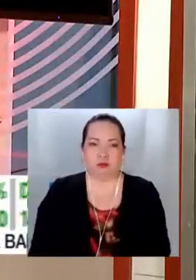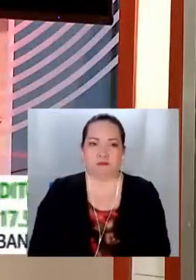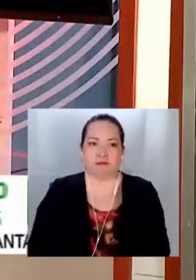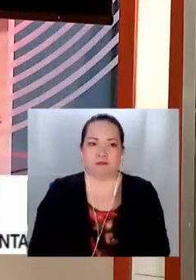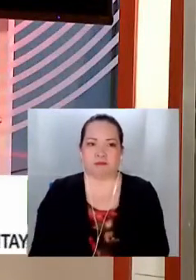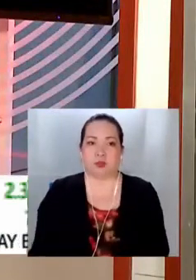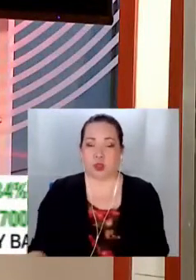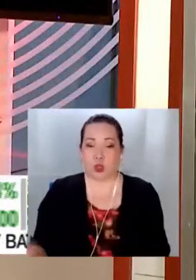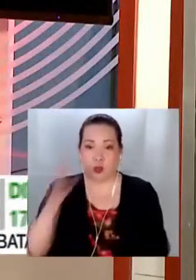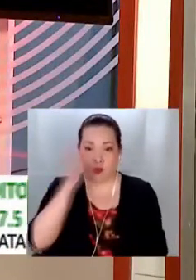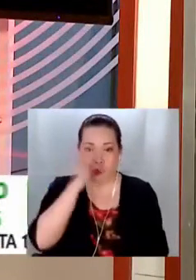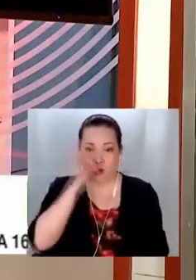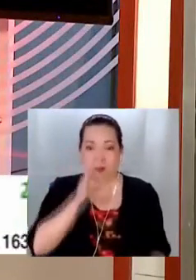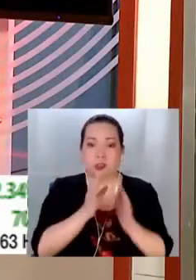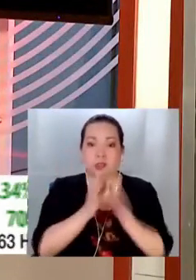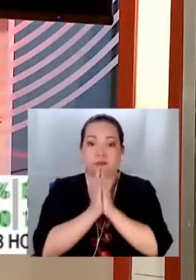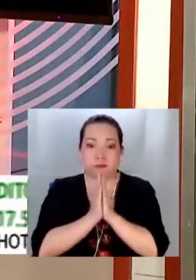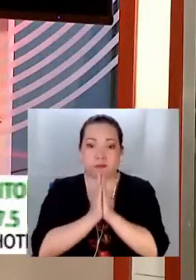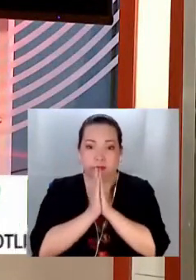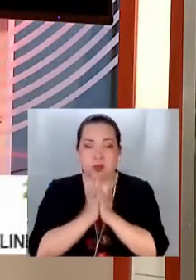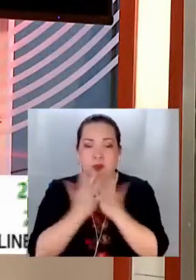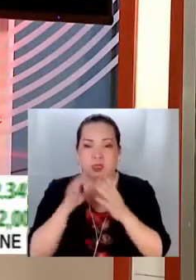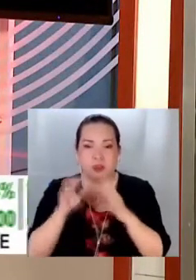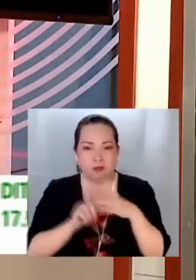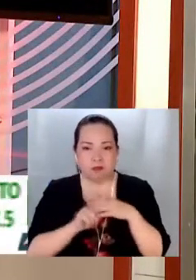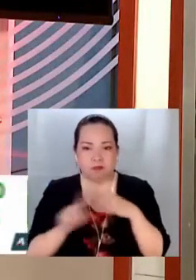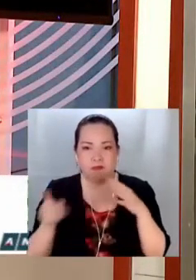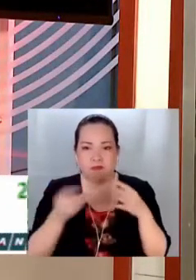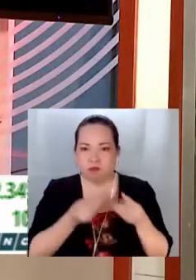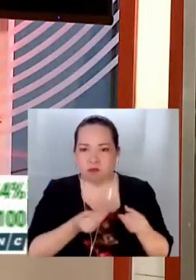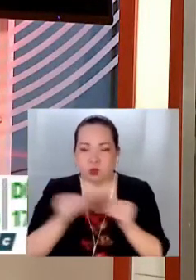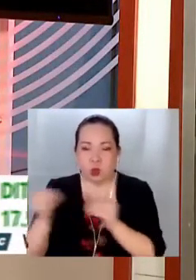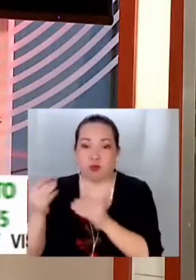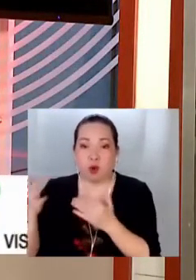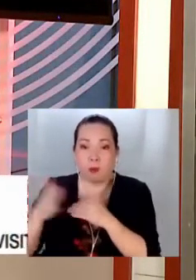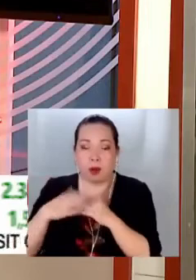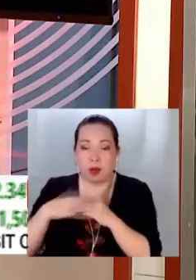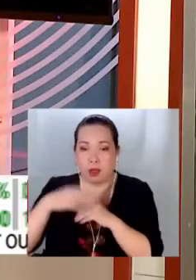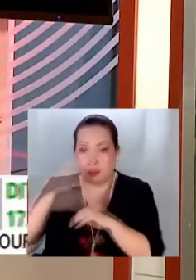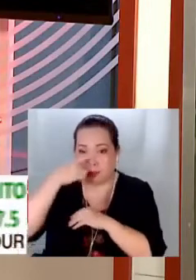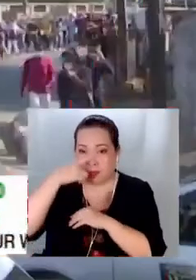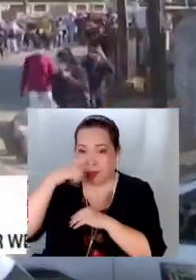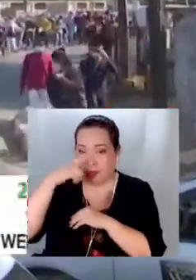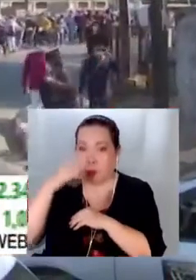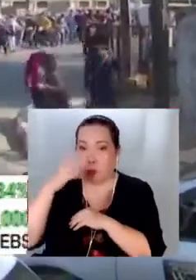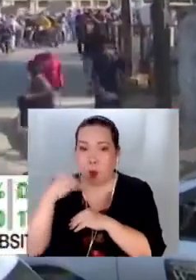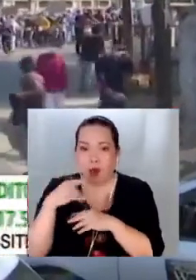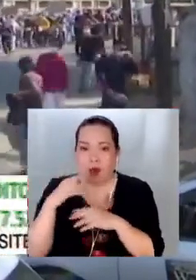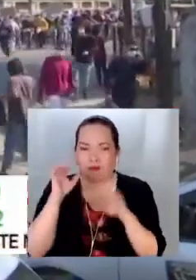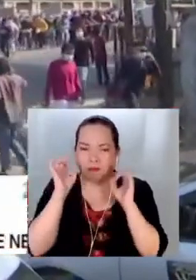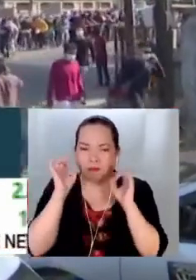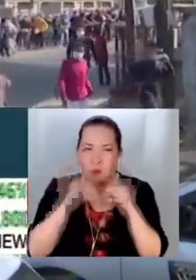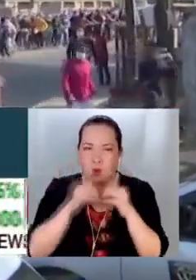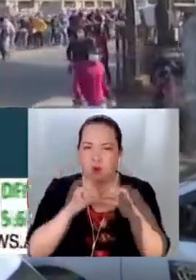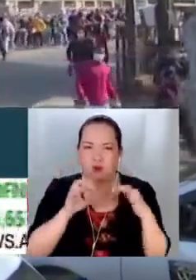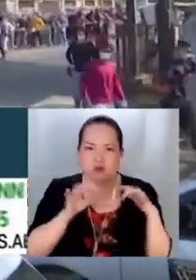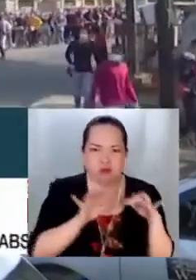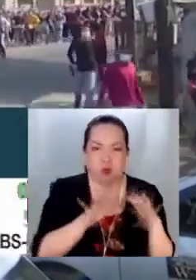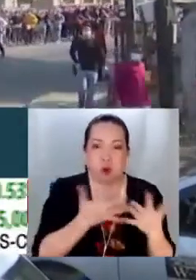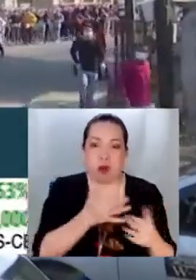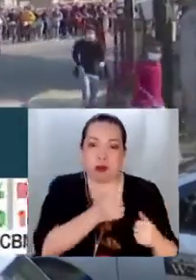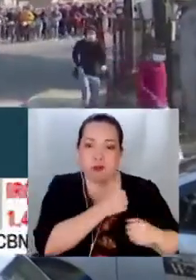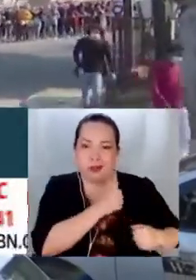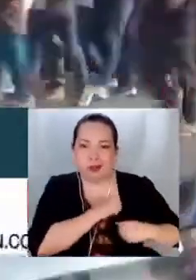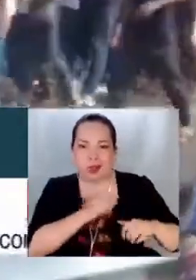Filipinos in Myanmar may be evacuated to nearby Thailand. That's if tensions following the military takeover